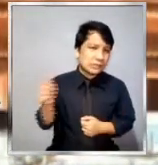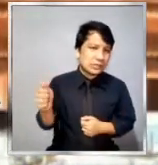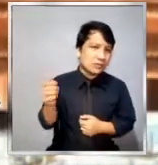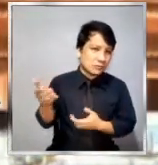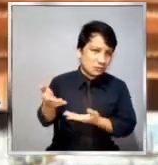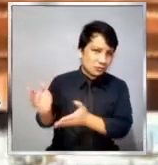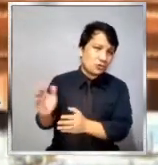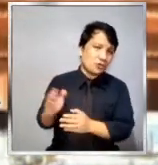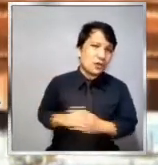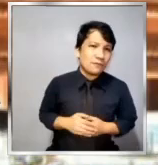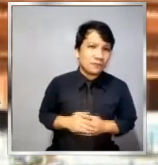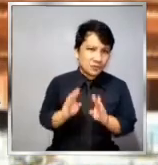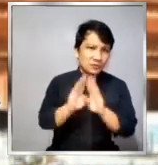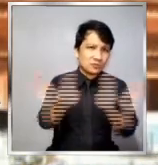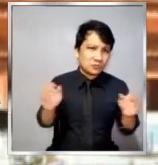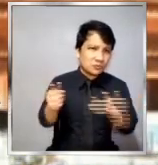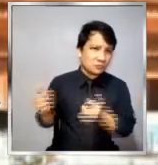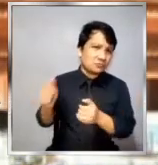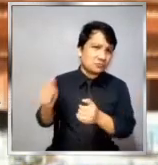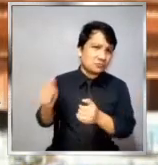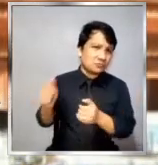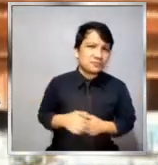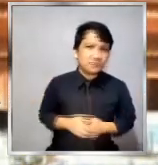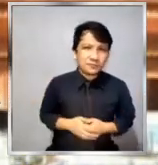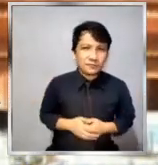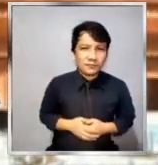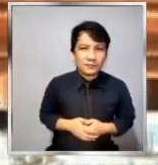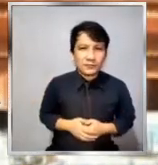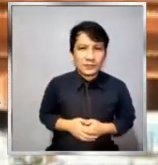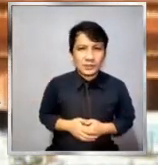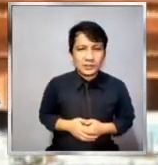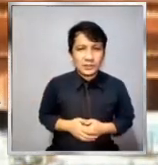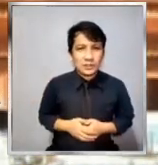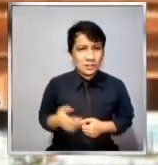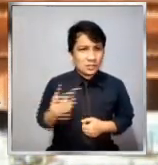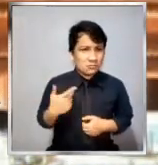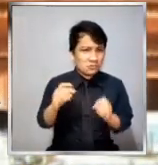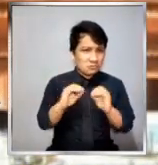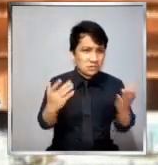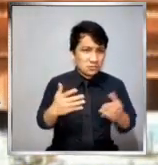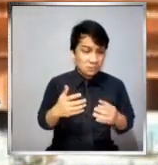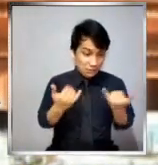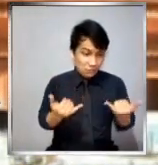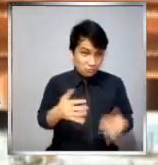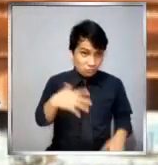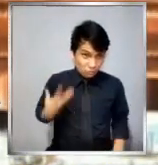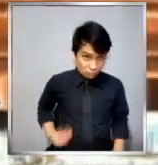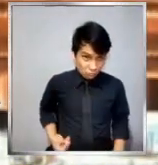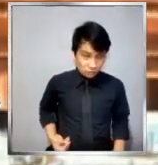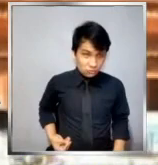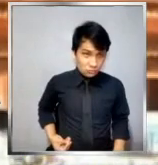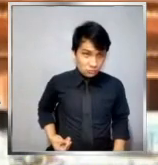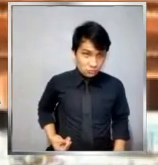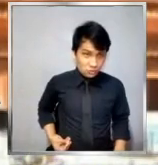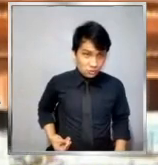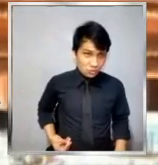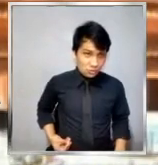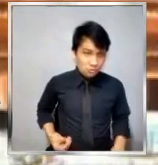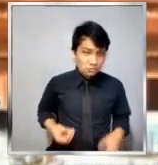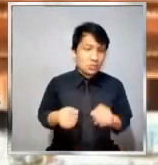everything for us. So long as there is no corruption, talagang mas lalong masira tayo